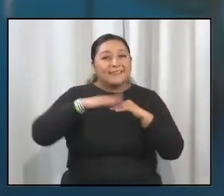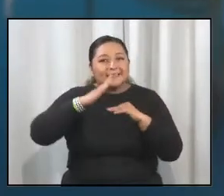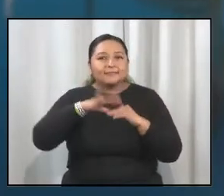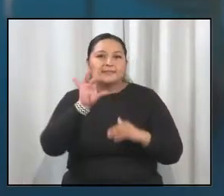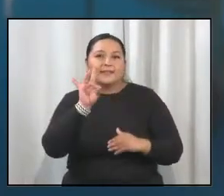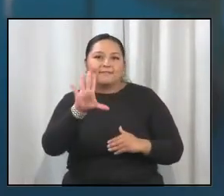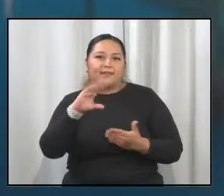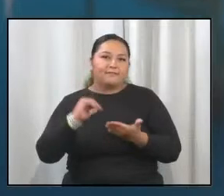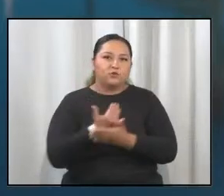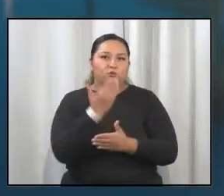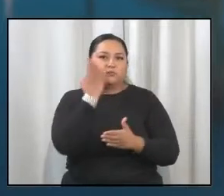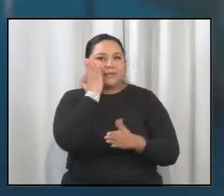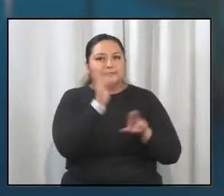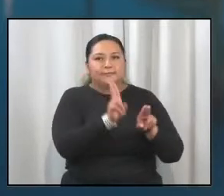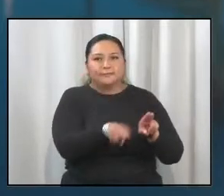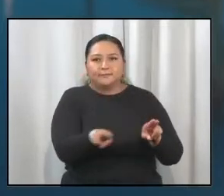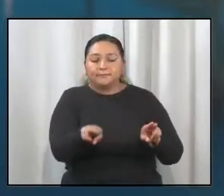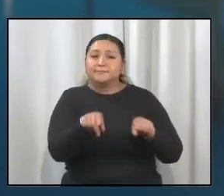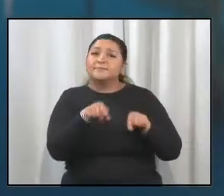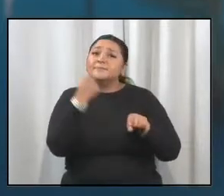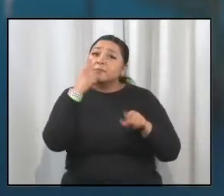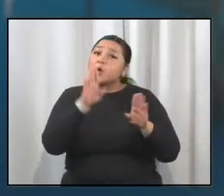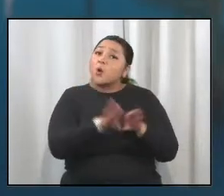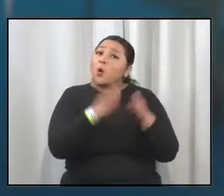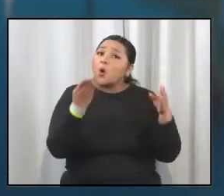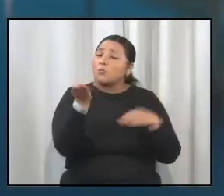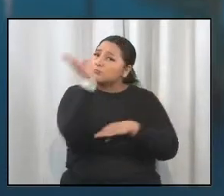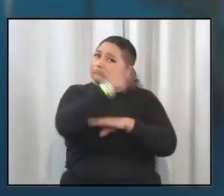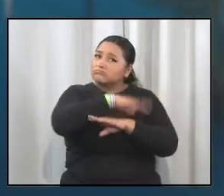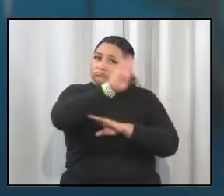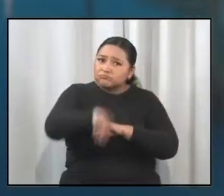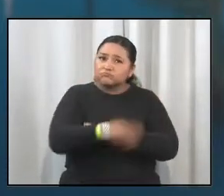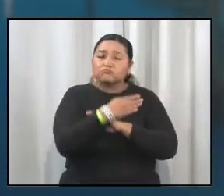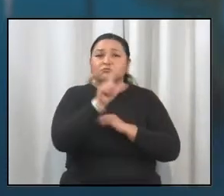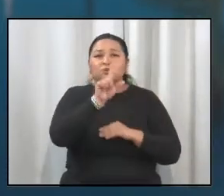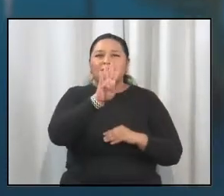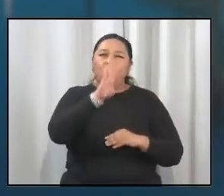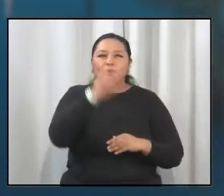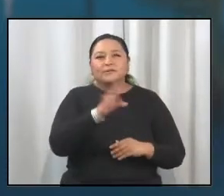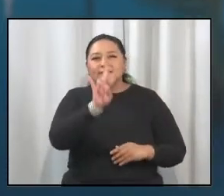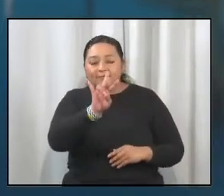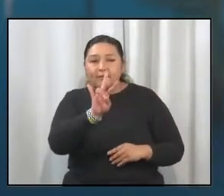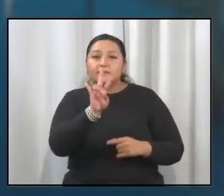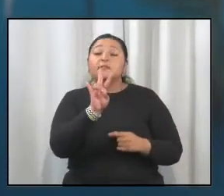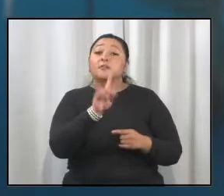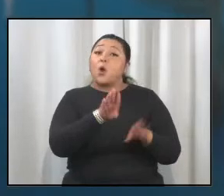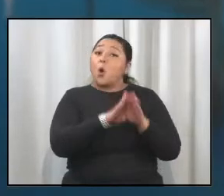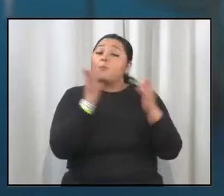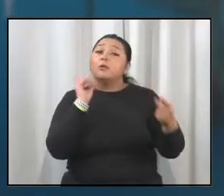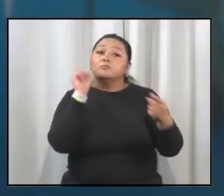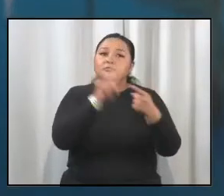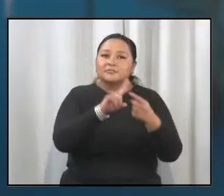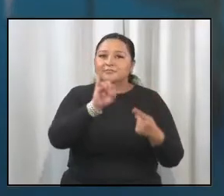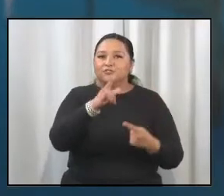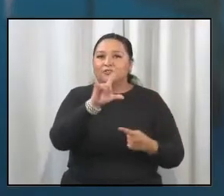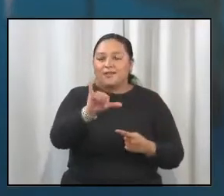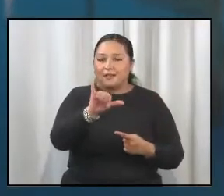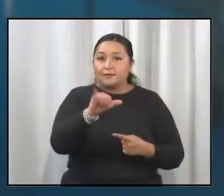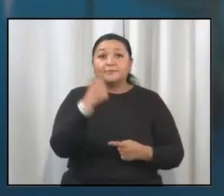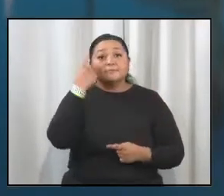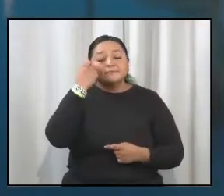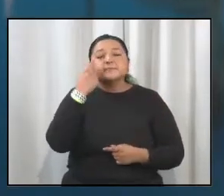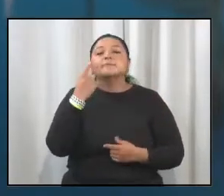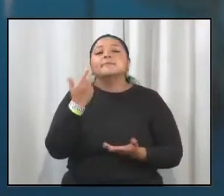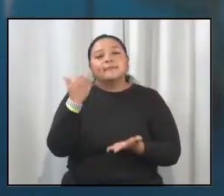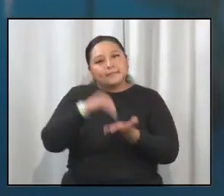will be open 24/7 and will be in operation through at least the end of July. As with the winter shelter and Atlantic Bridge housing, people need to register